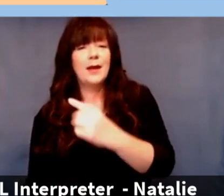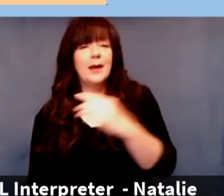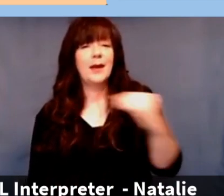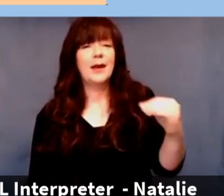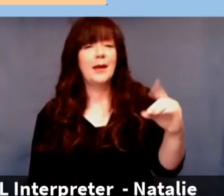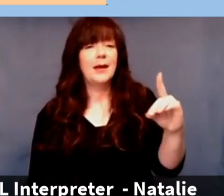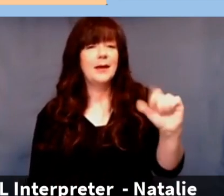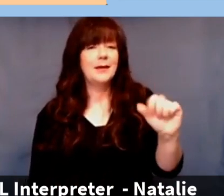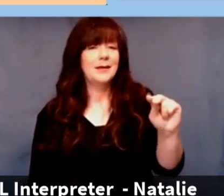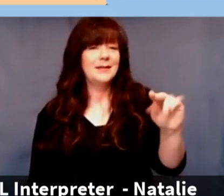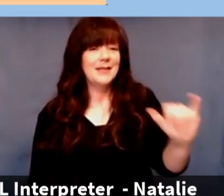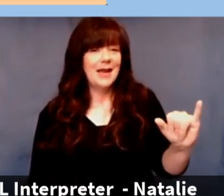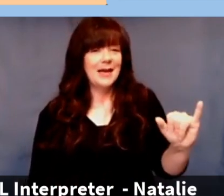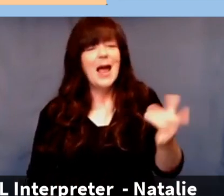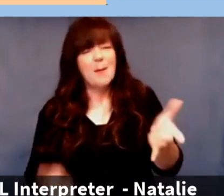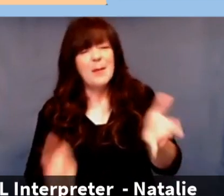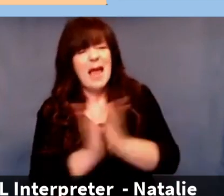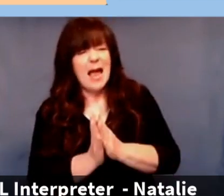Because I'm gonna ask them the same thing.